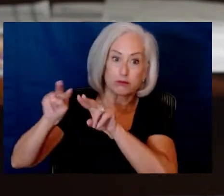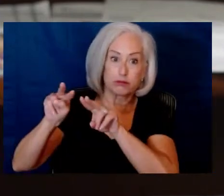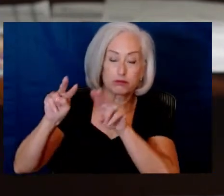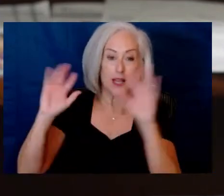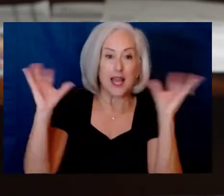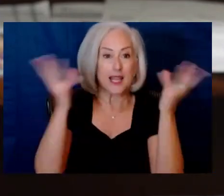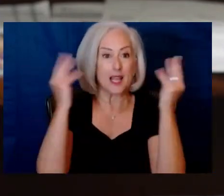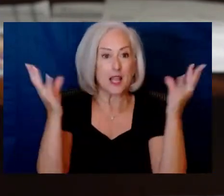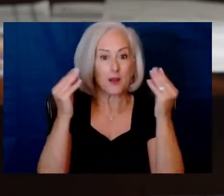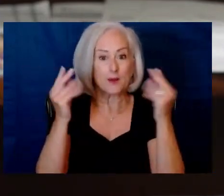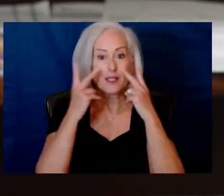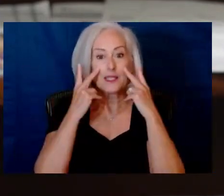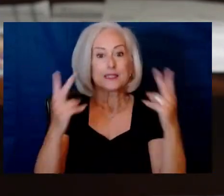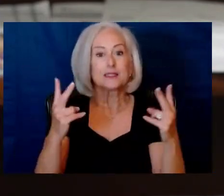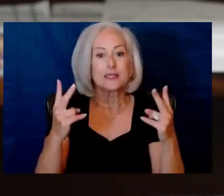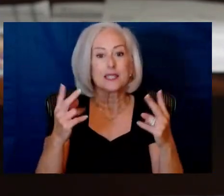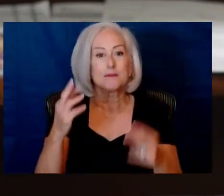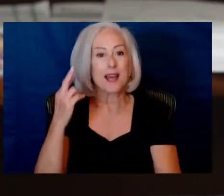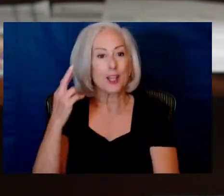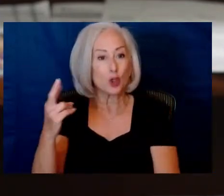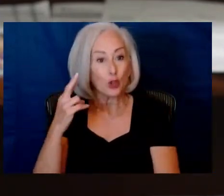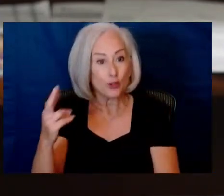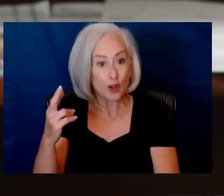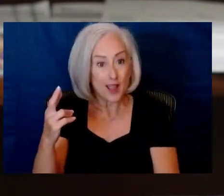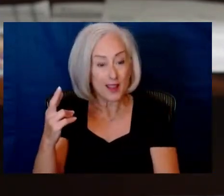ex-wife, tears just rolling down their faces.